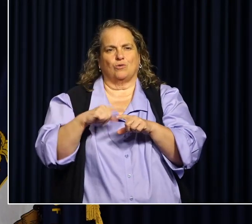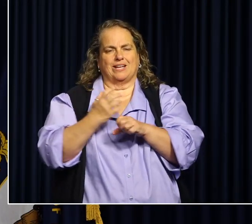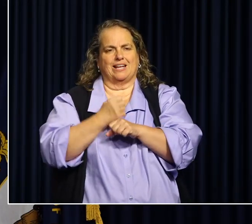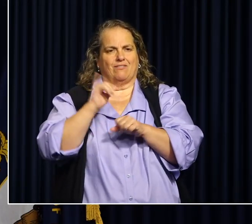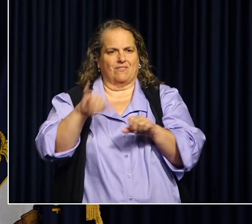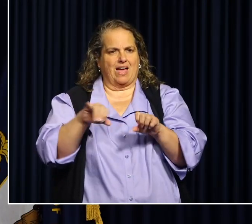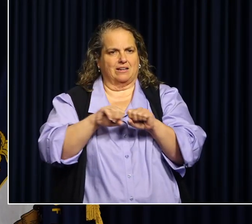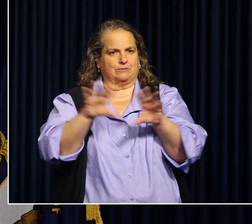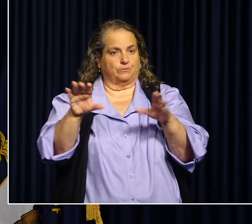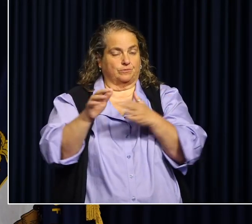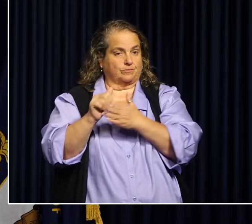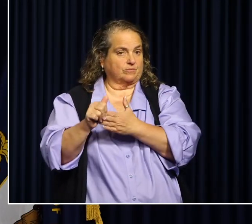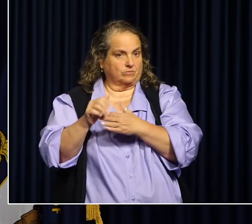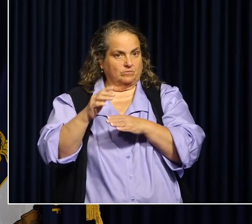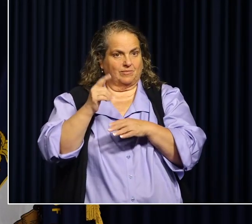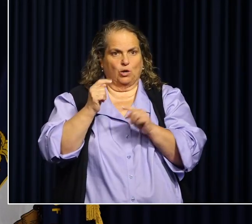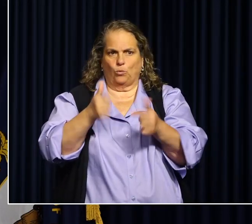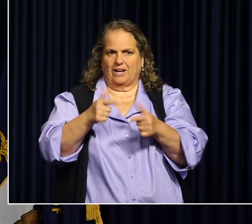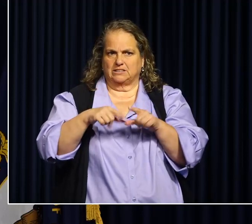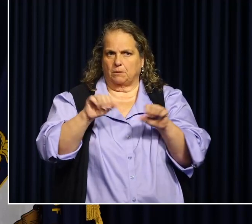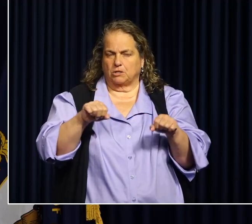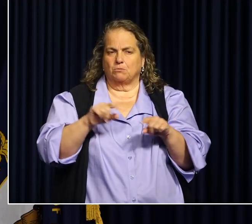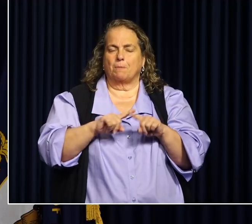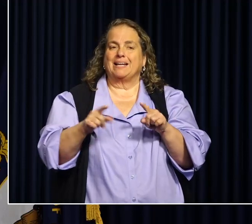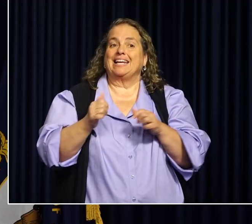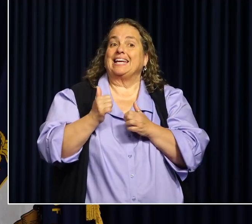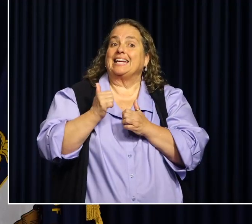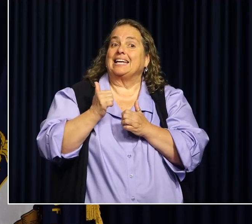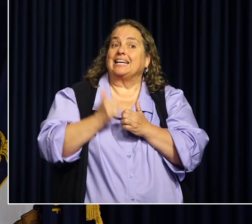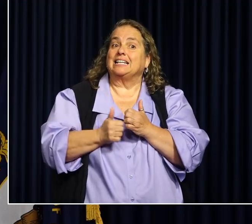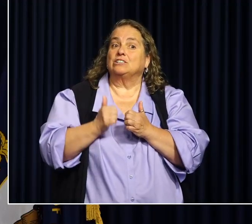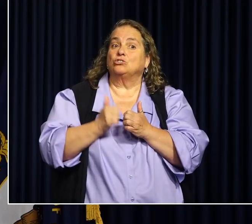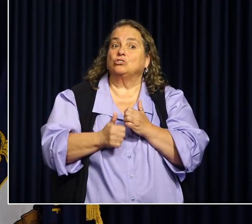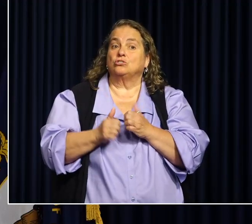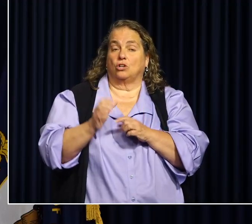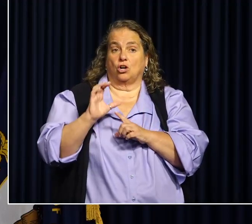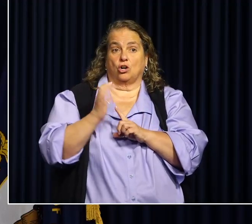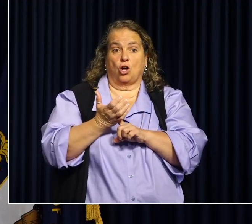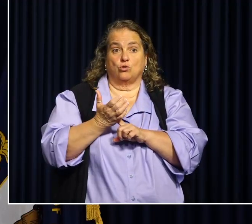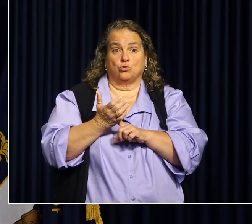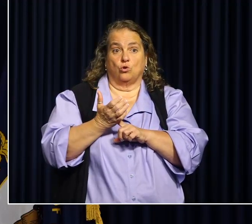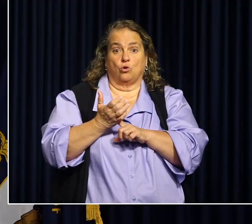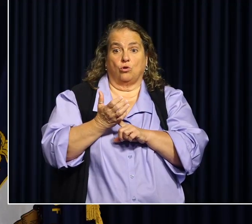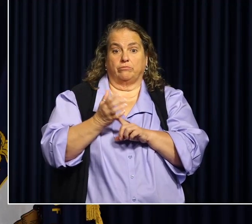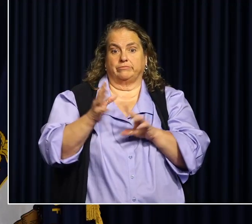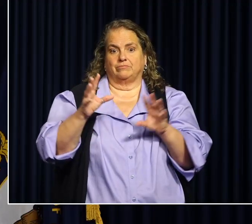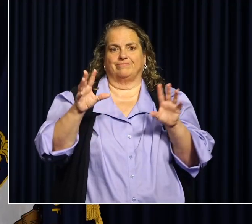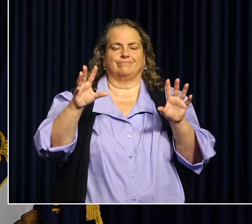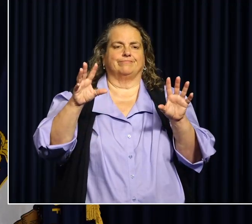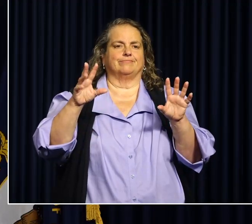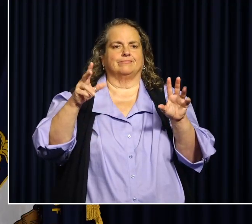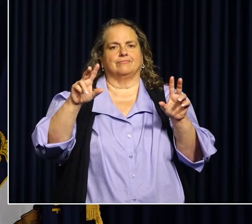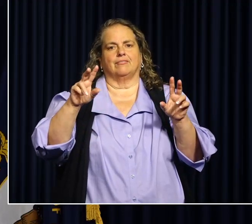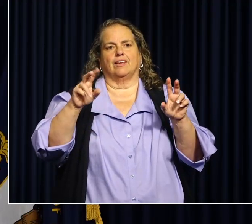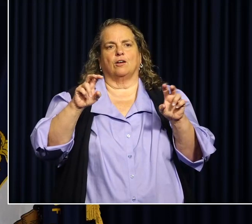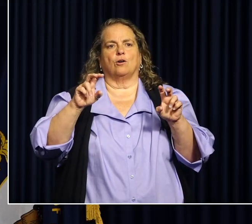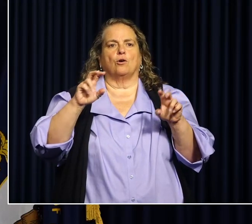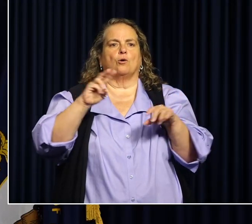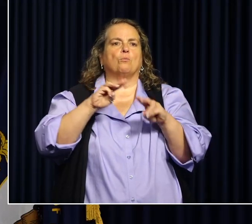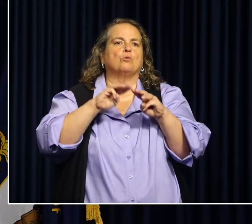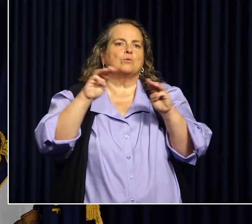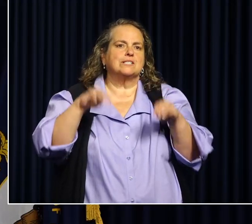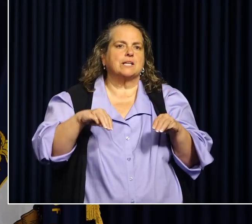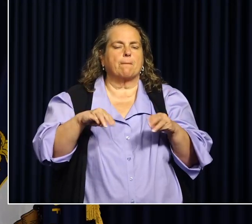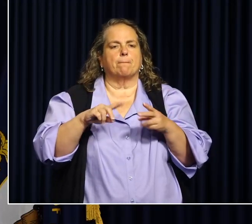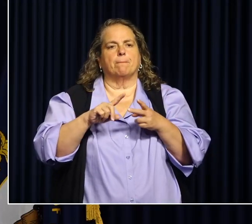out as quickly as possible, but each cultural attraction, that's kind of a big term, but let's just say each museum